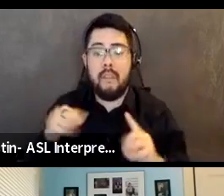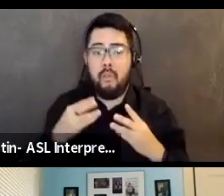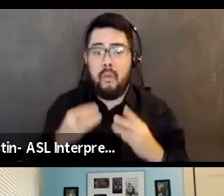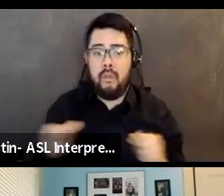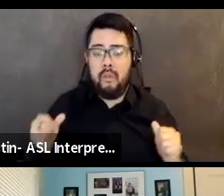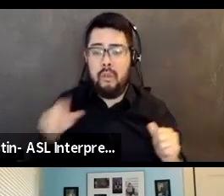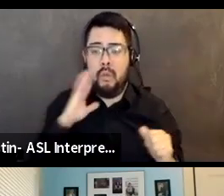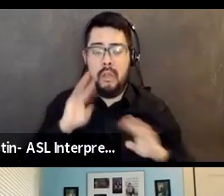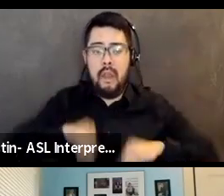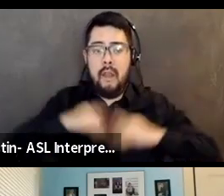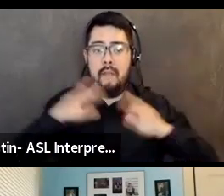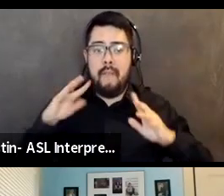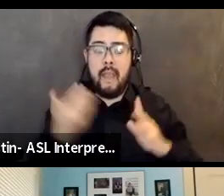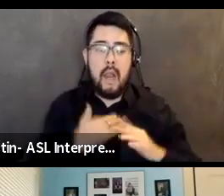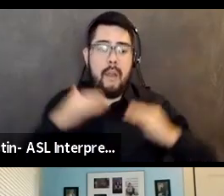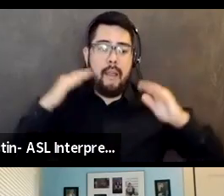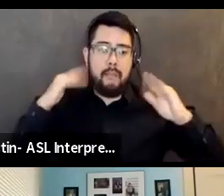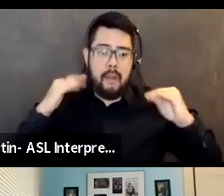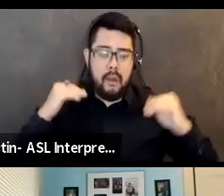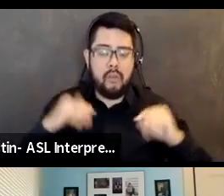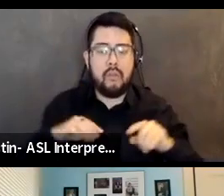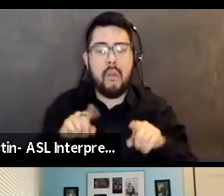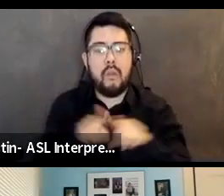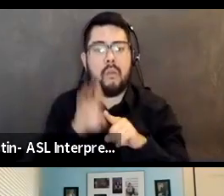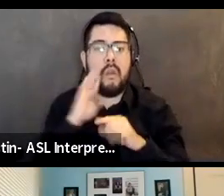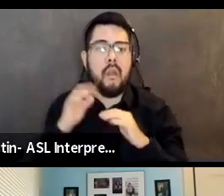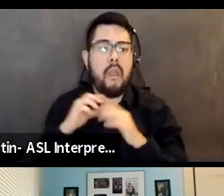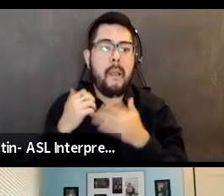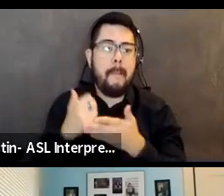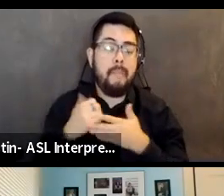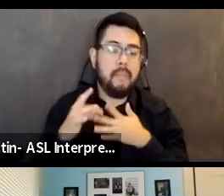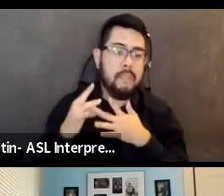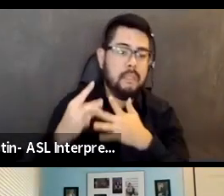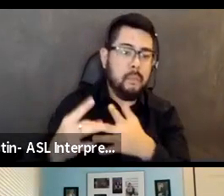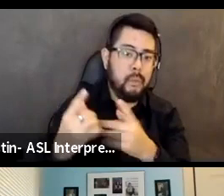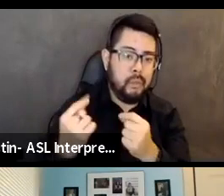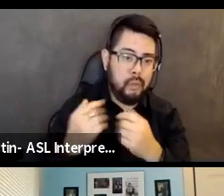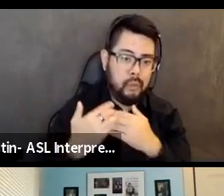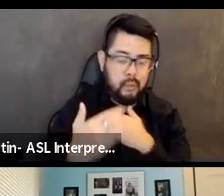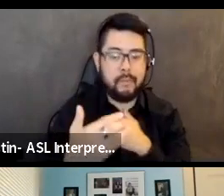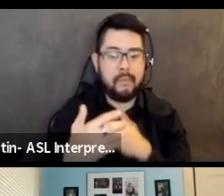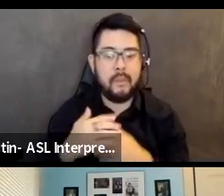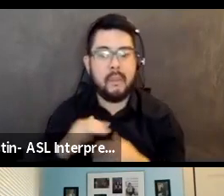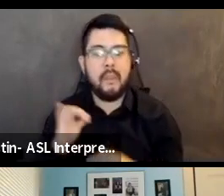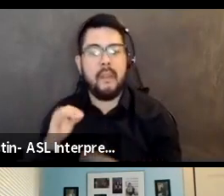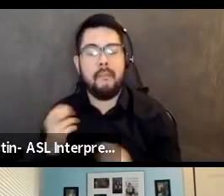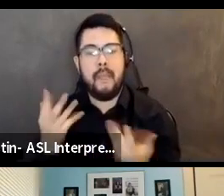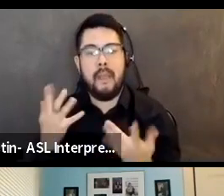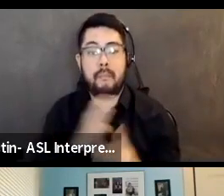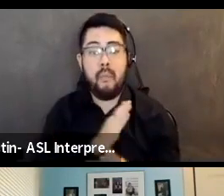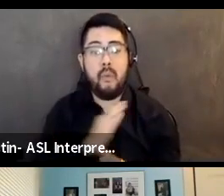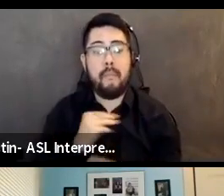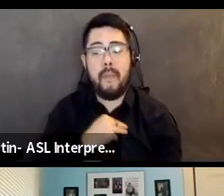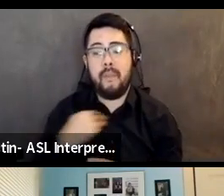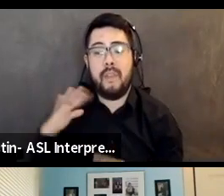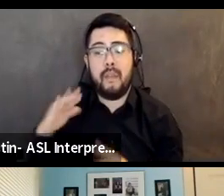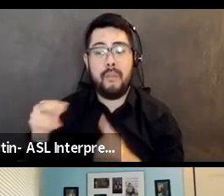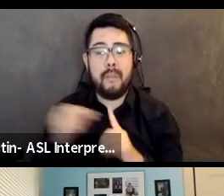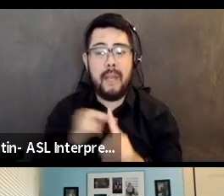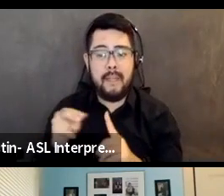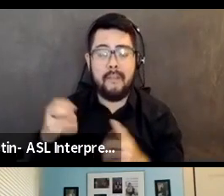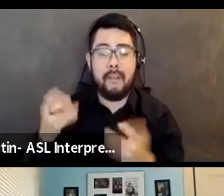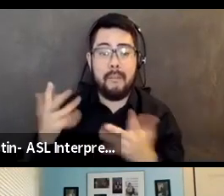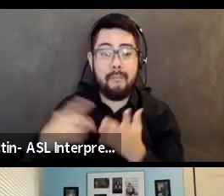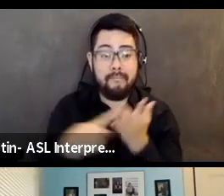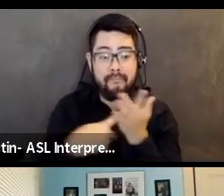are and gives us a path forward that it takes into account the varied perspectives that many board members have mentioned and